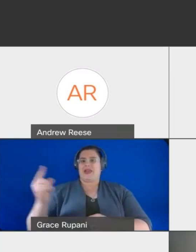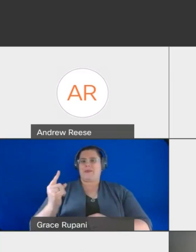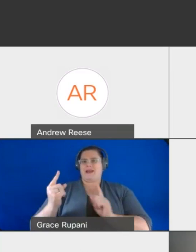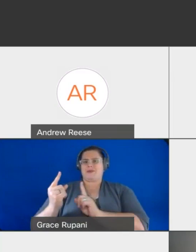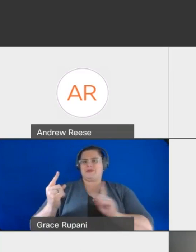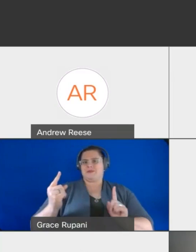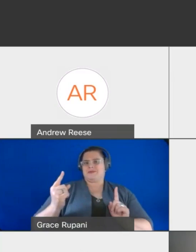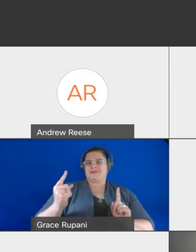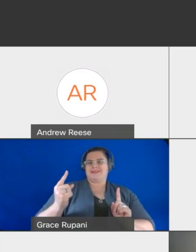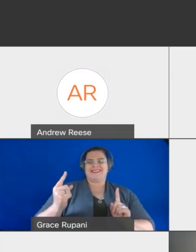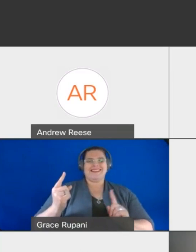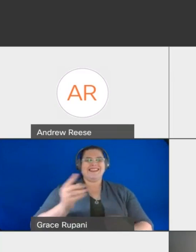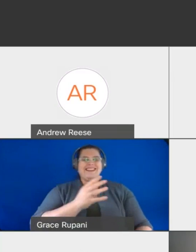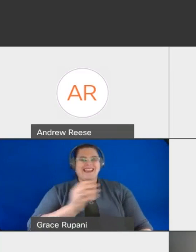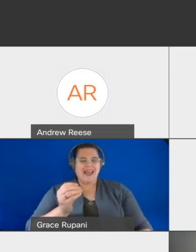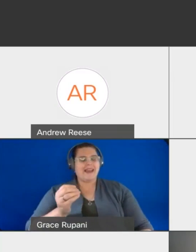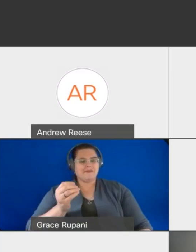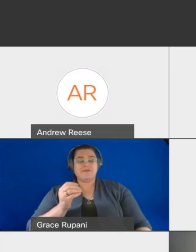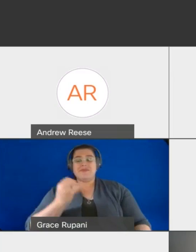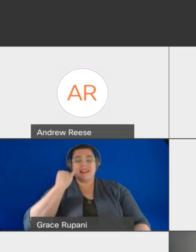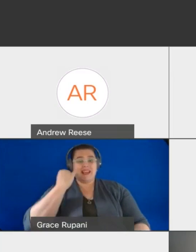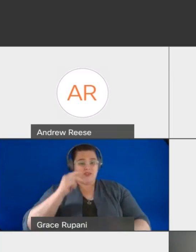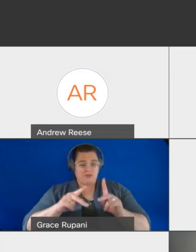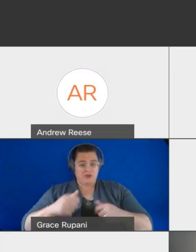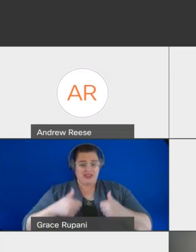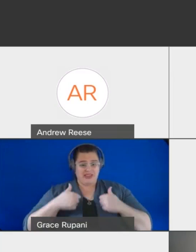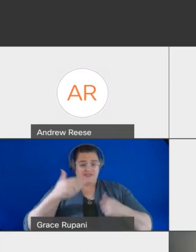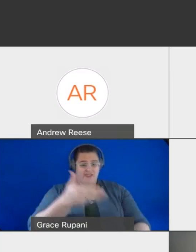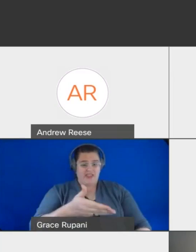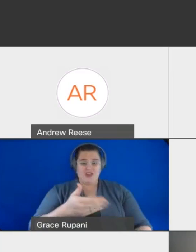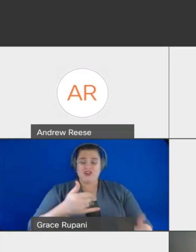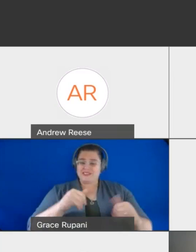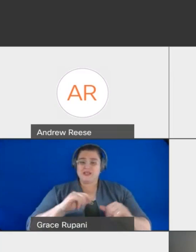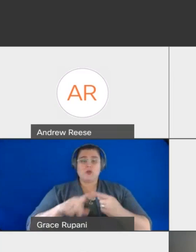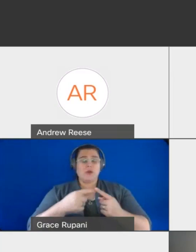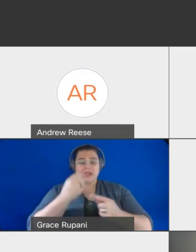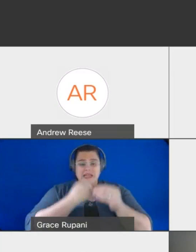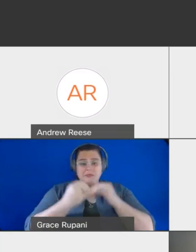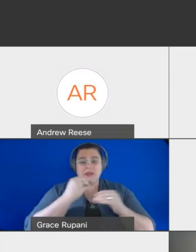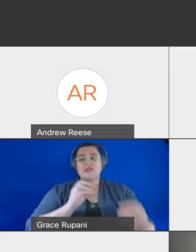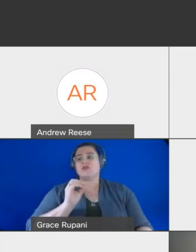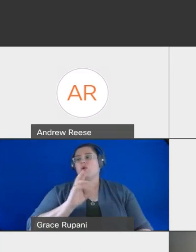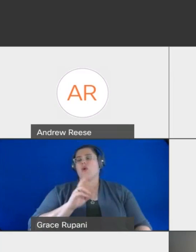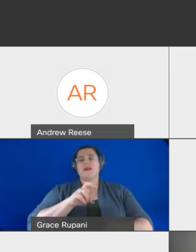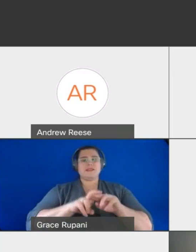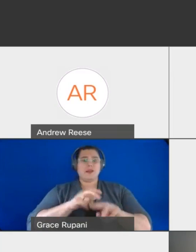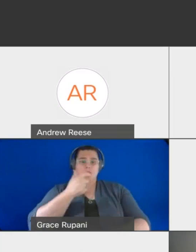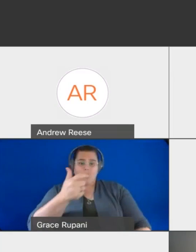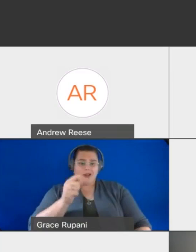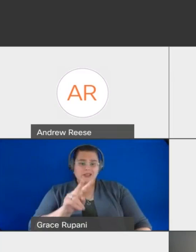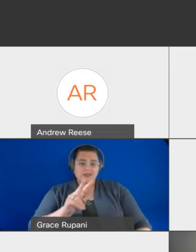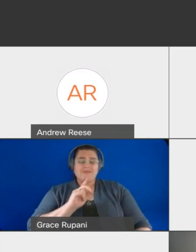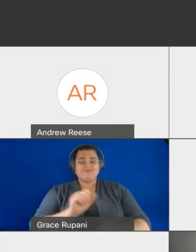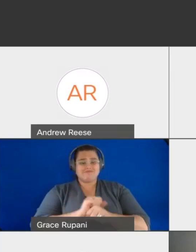about, you know, whether the people that live there are maintaining a distance when they're eating their meals or when they're sitting and watching television.